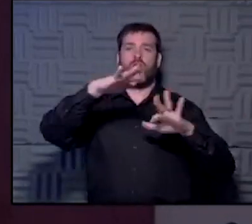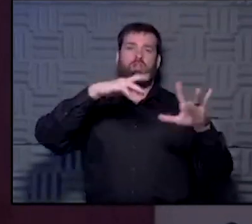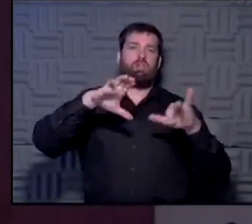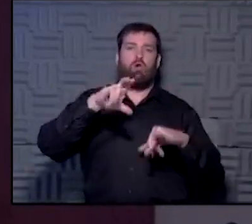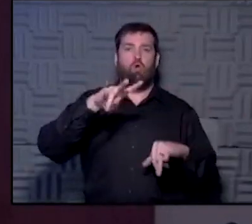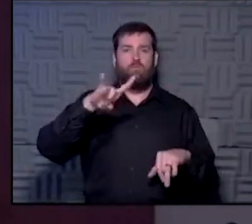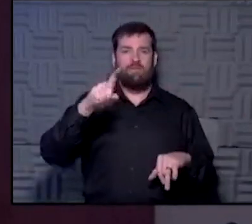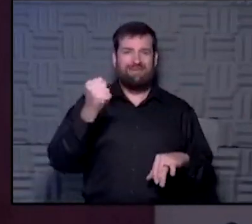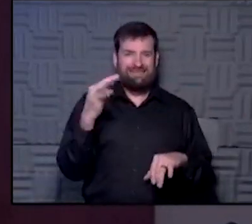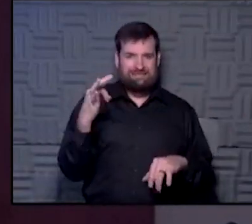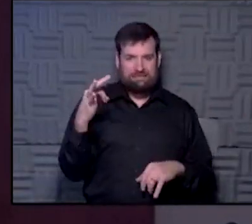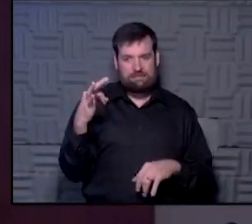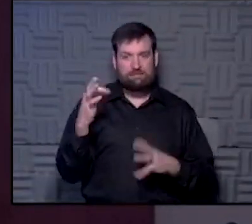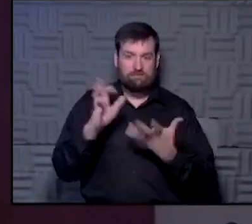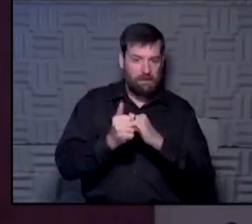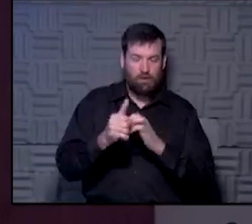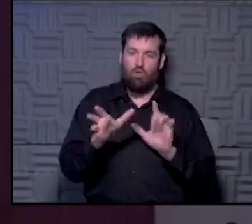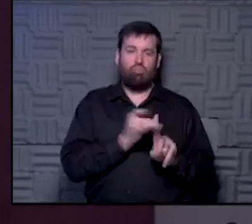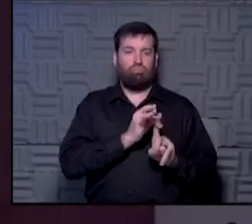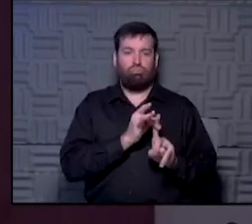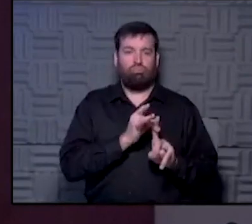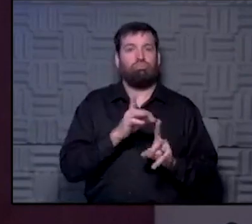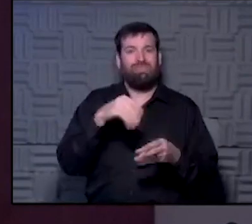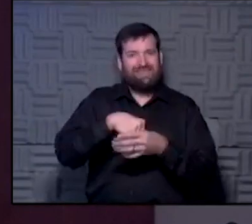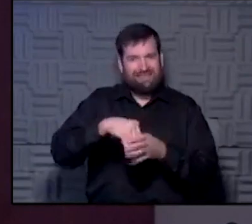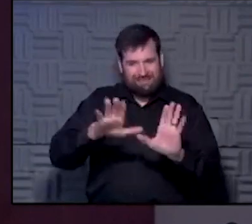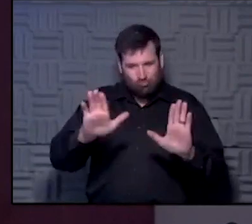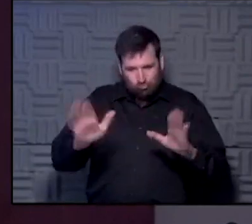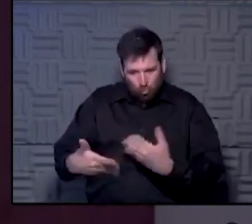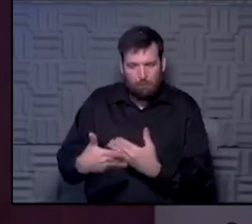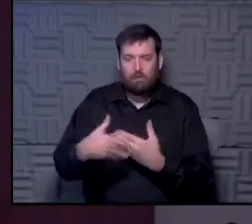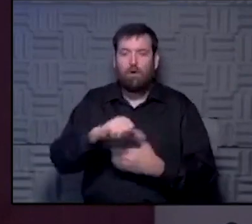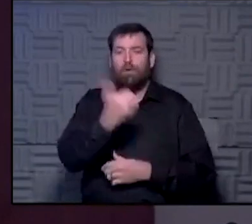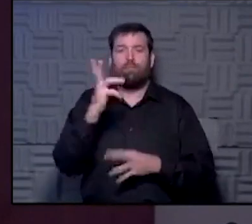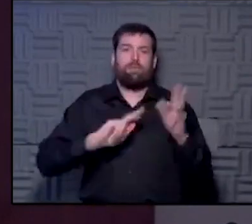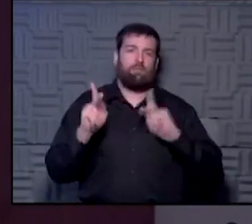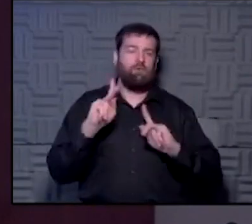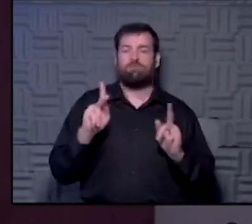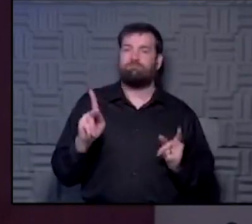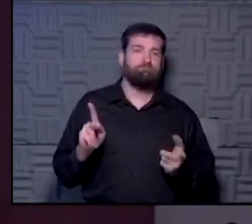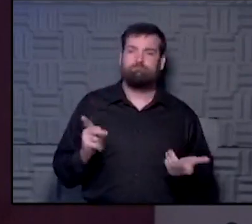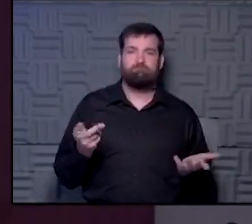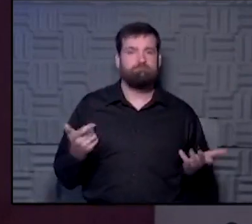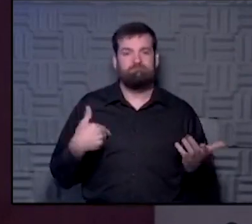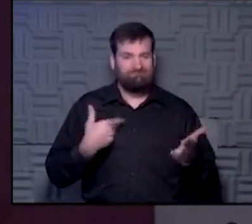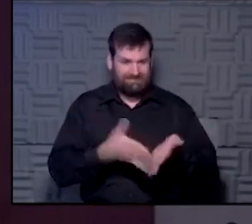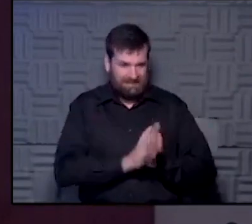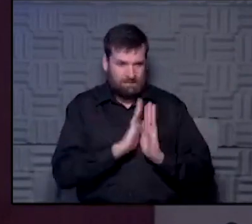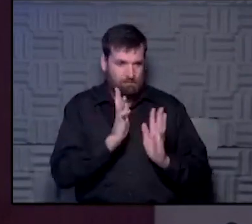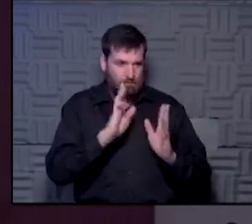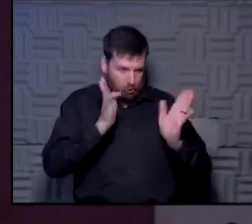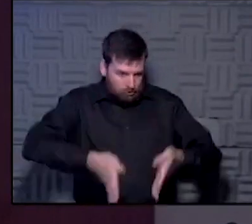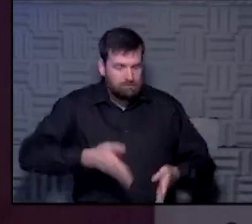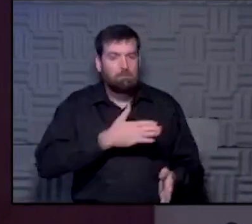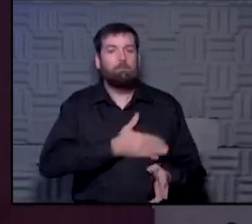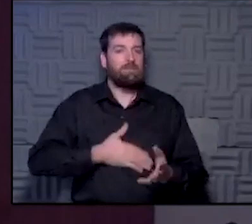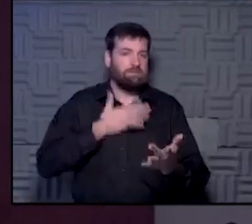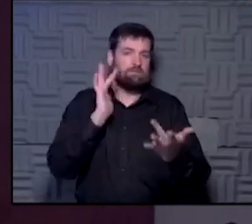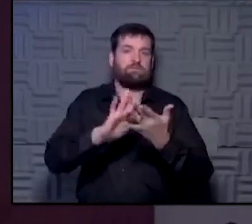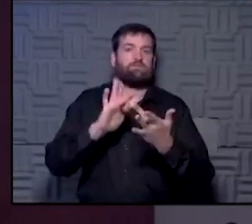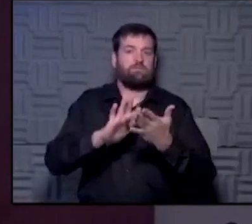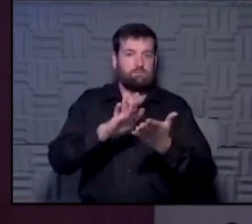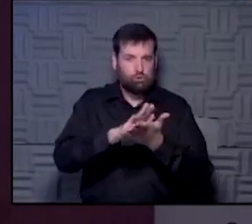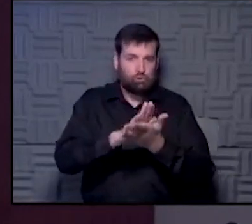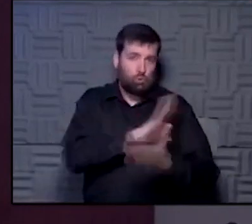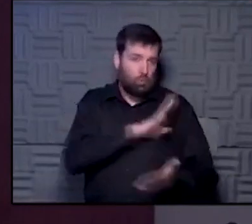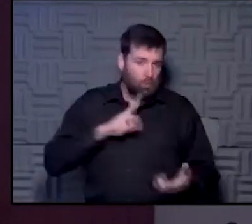and about the ability to contract it when you're in an enclosed space with other individuals. So I would ask that person to please contact their school administrators and their